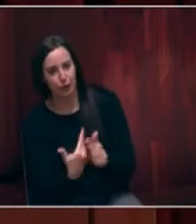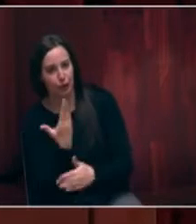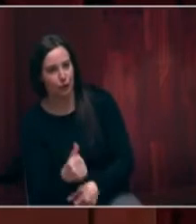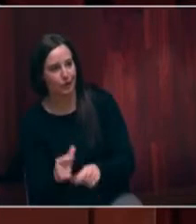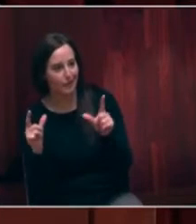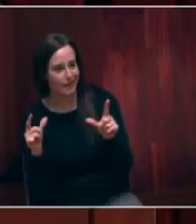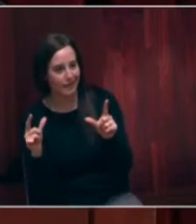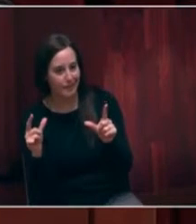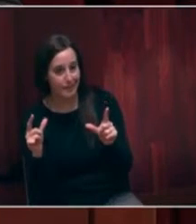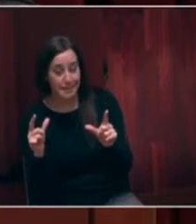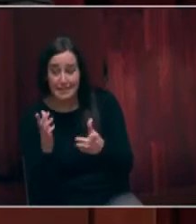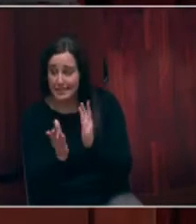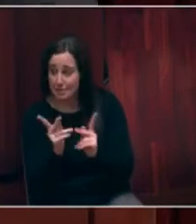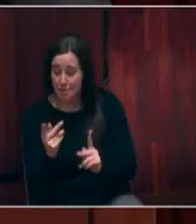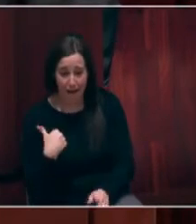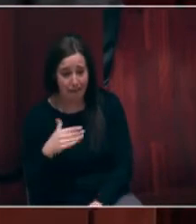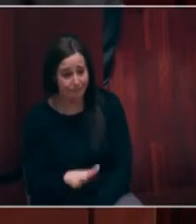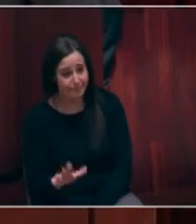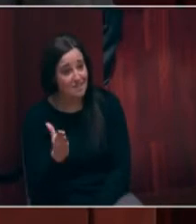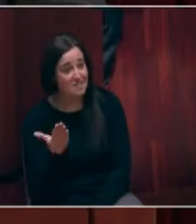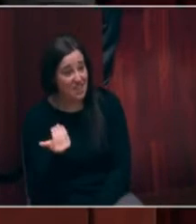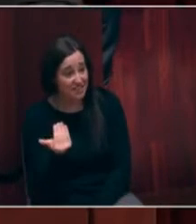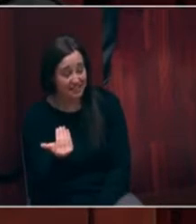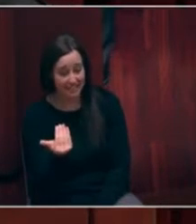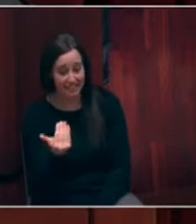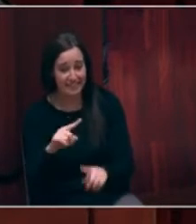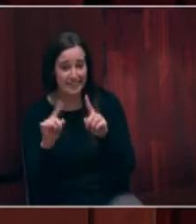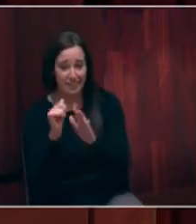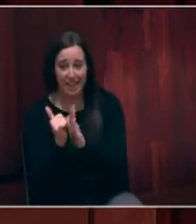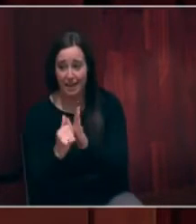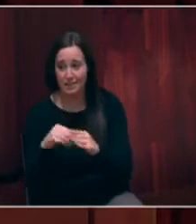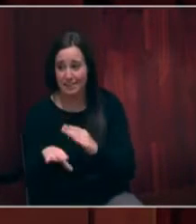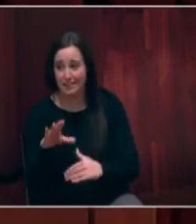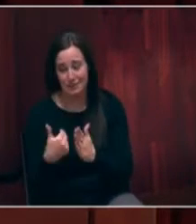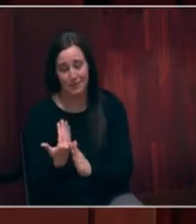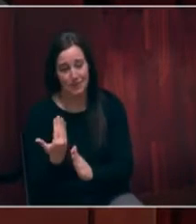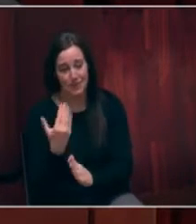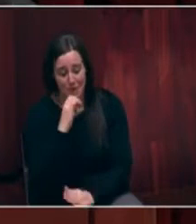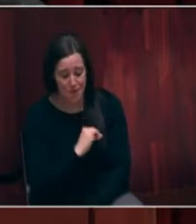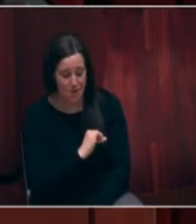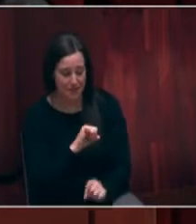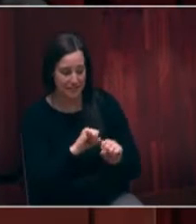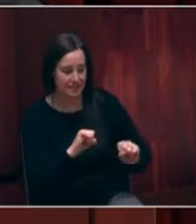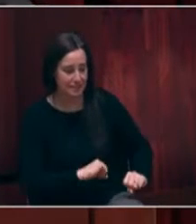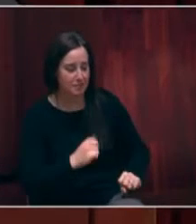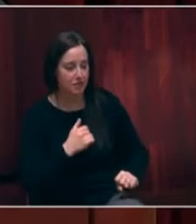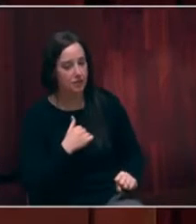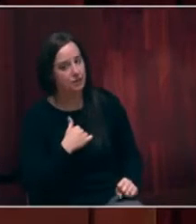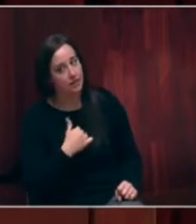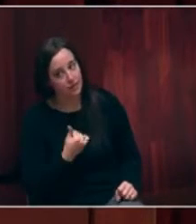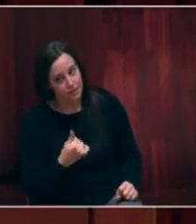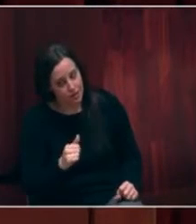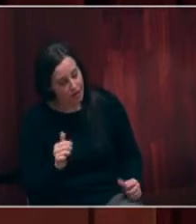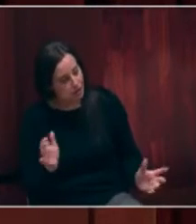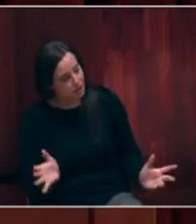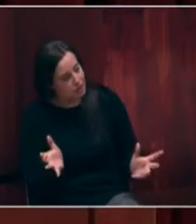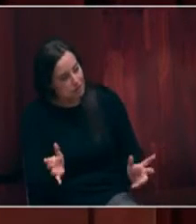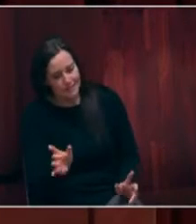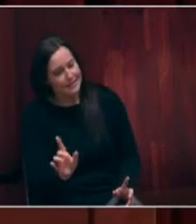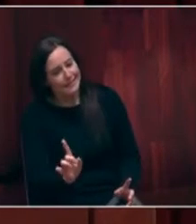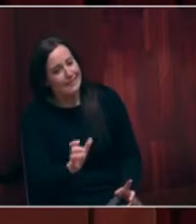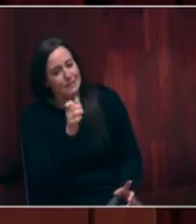So you'll see in my tips later on, I'm going to encourage people not to do that. We've put some controls in the system, but not that somebody doesn't